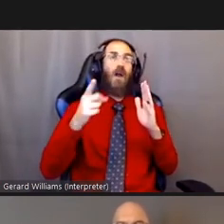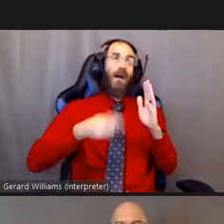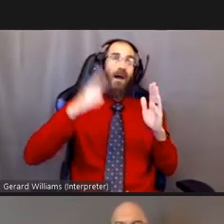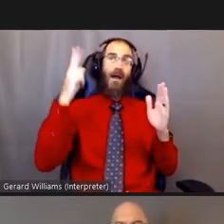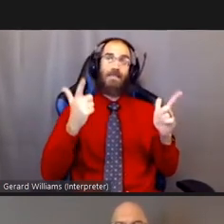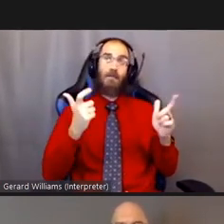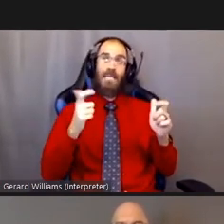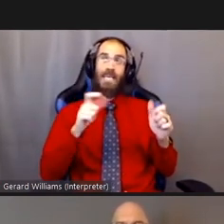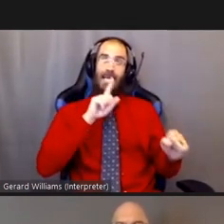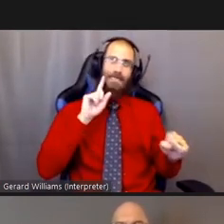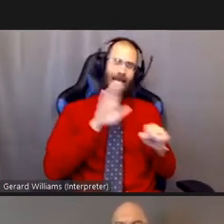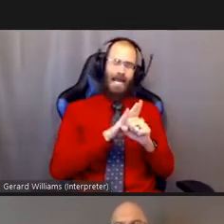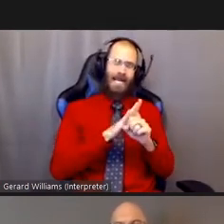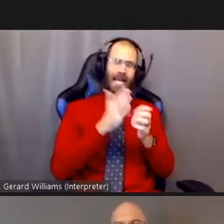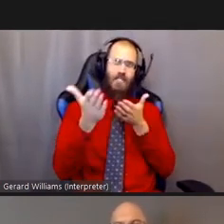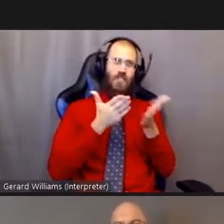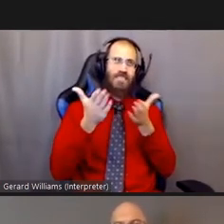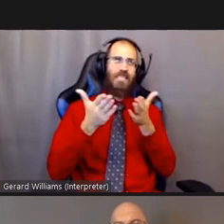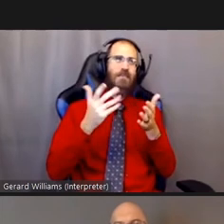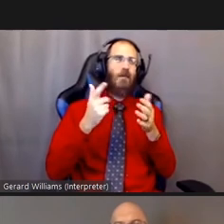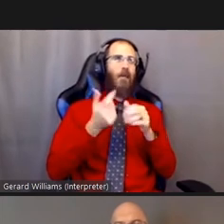regulation where appropriate.